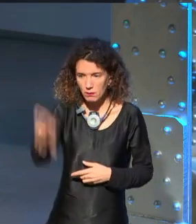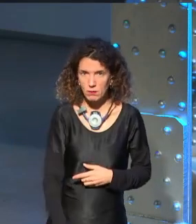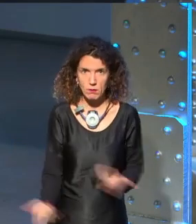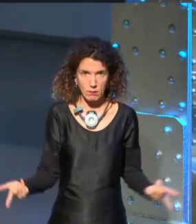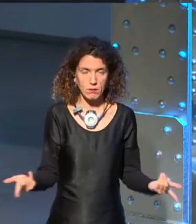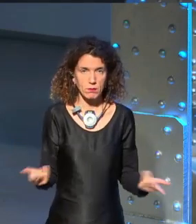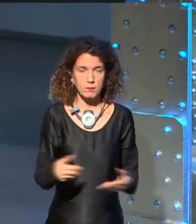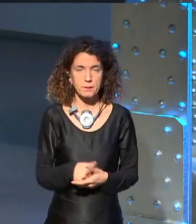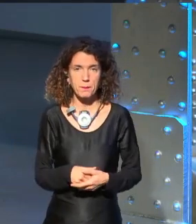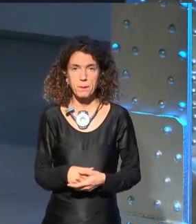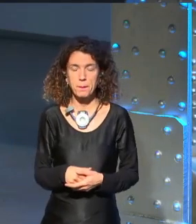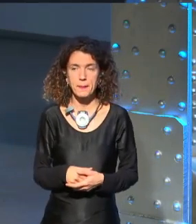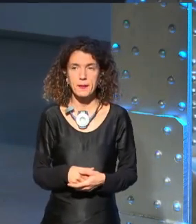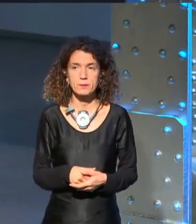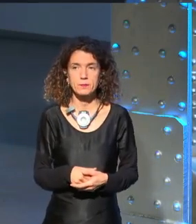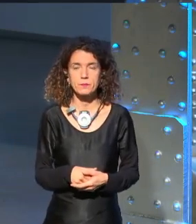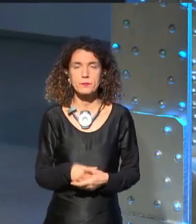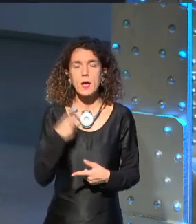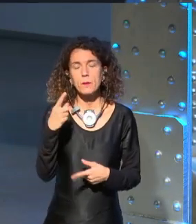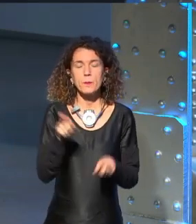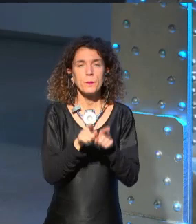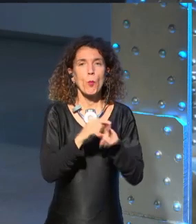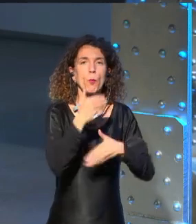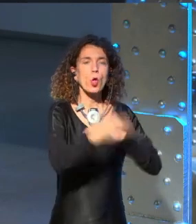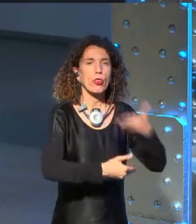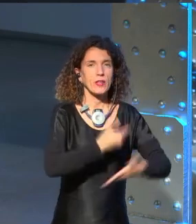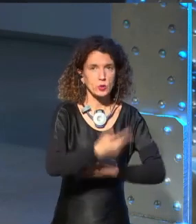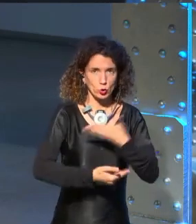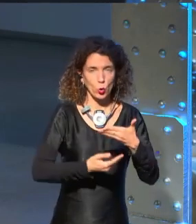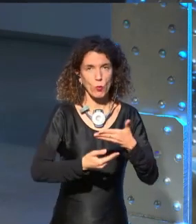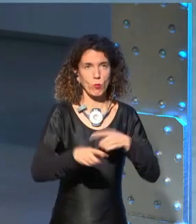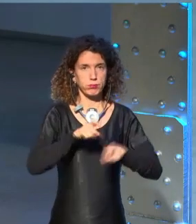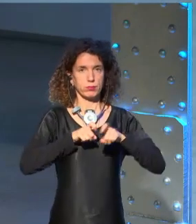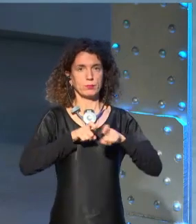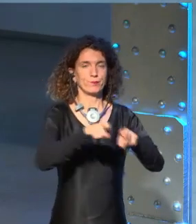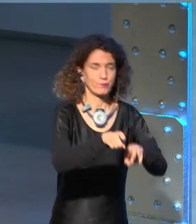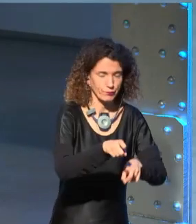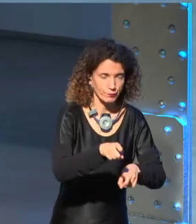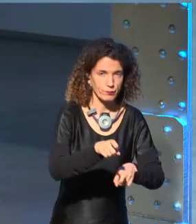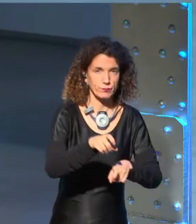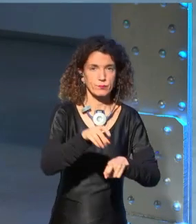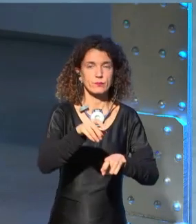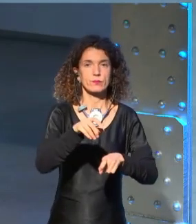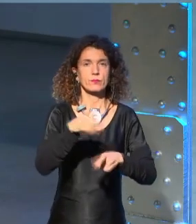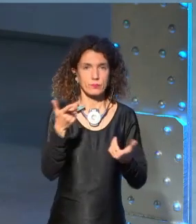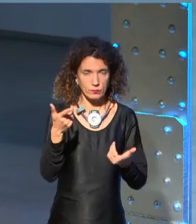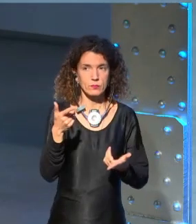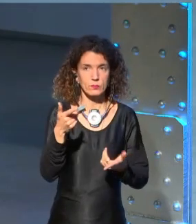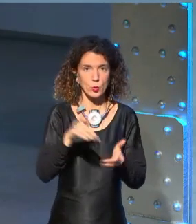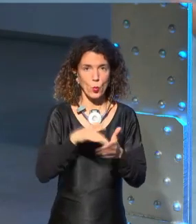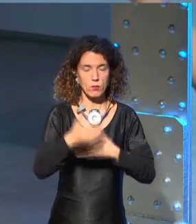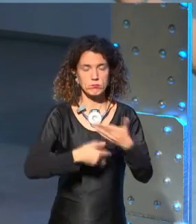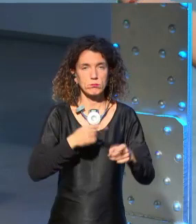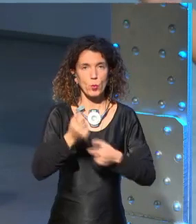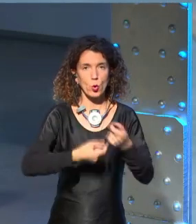I think there's a process that goes back and forth. In other words, Gurney makes some advances, he gains some understanding, the